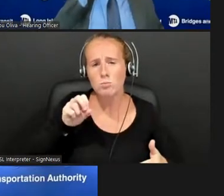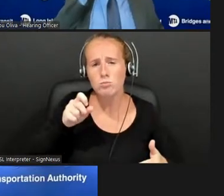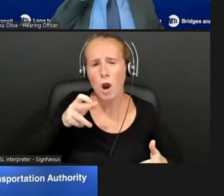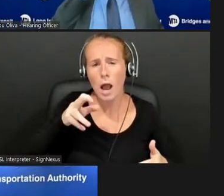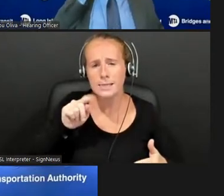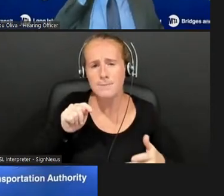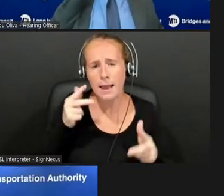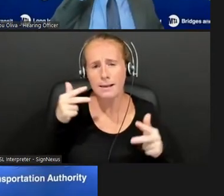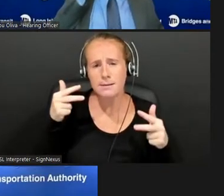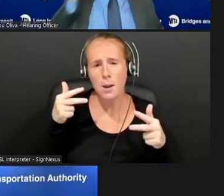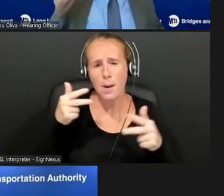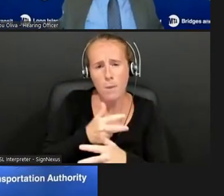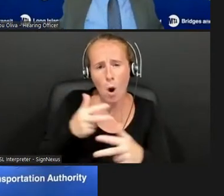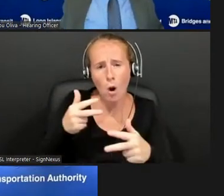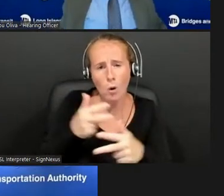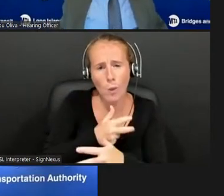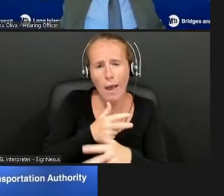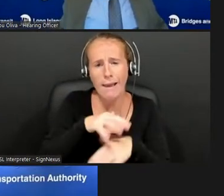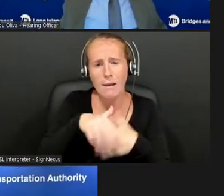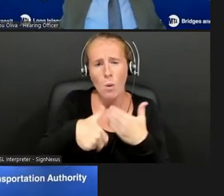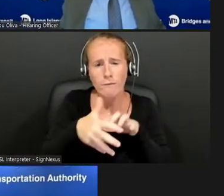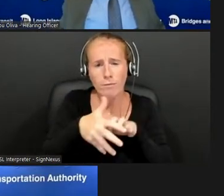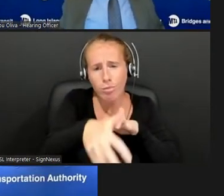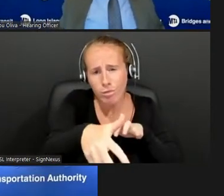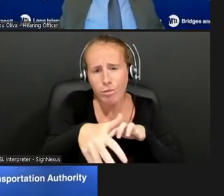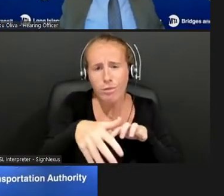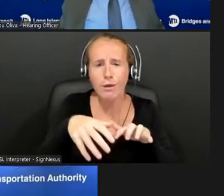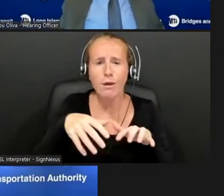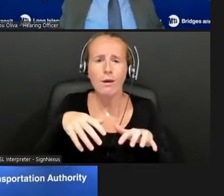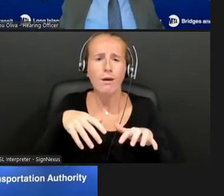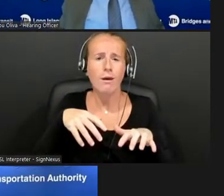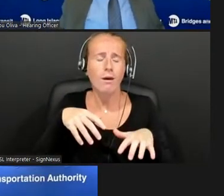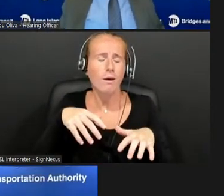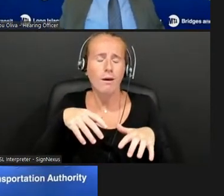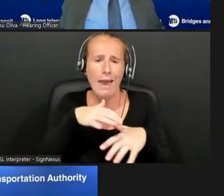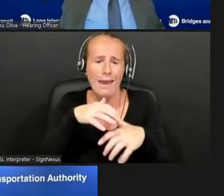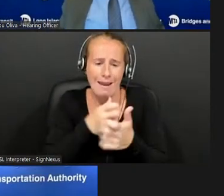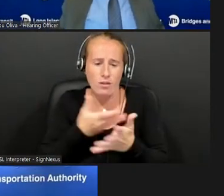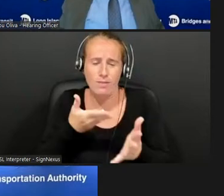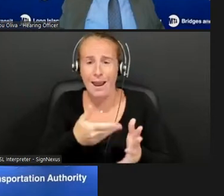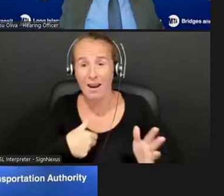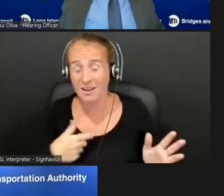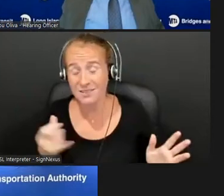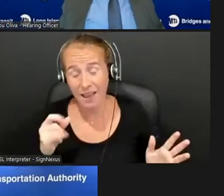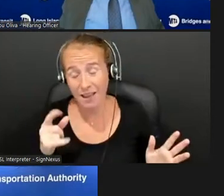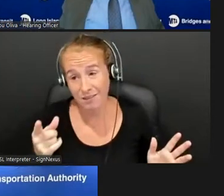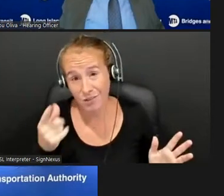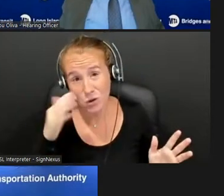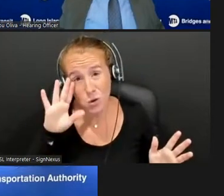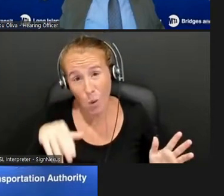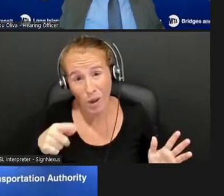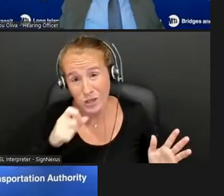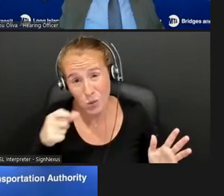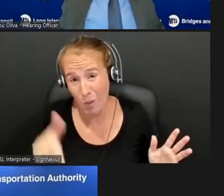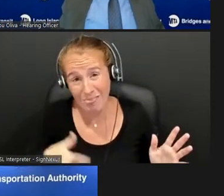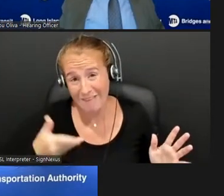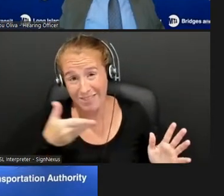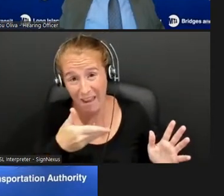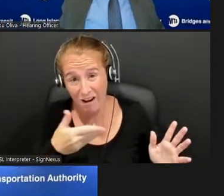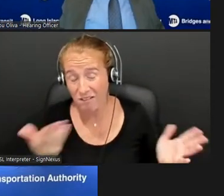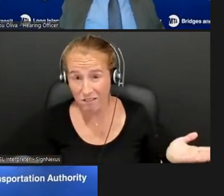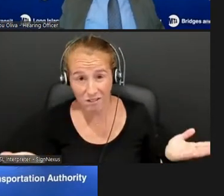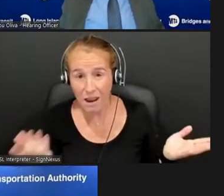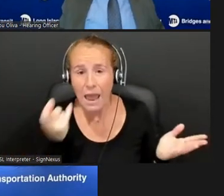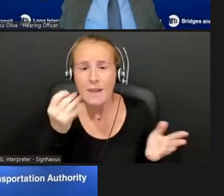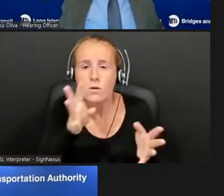congestion and the exhaust and stuff like that well then don't live by there and lastly if we're talking about environmental impact apparently it's only